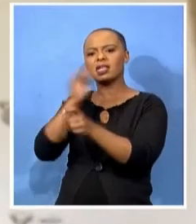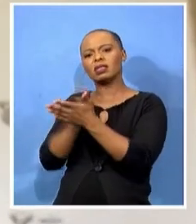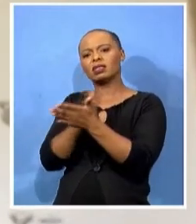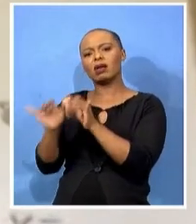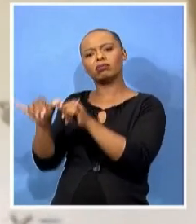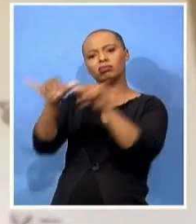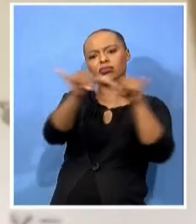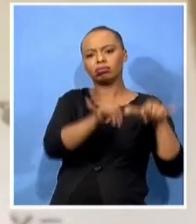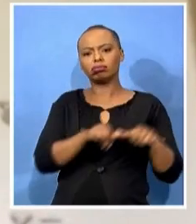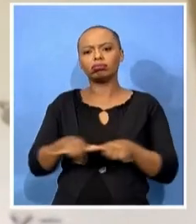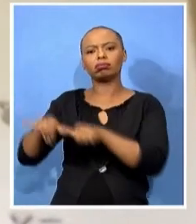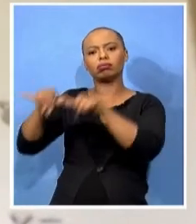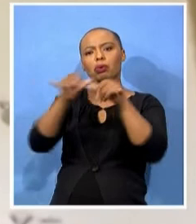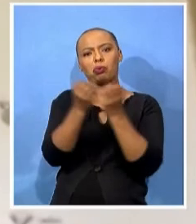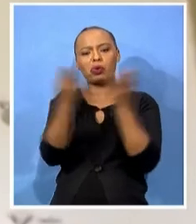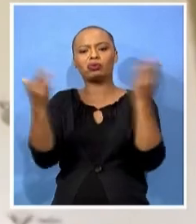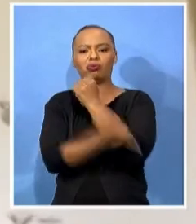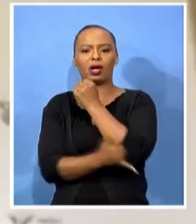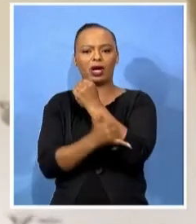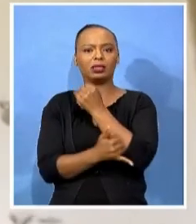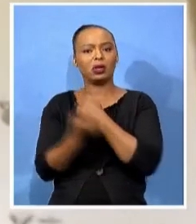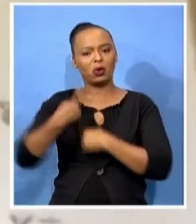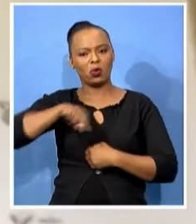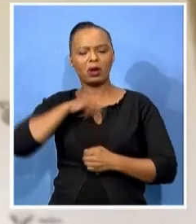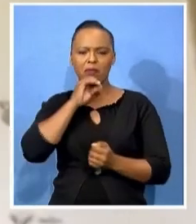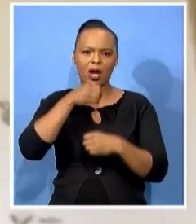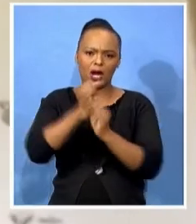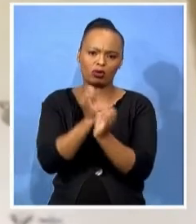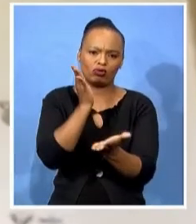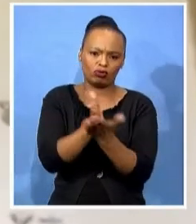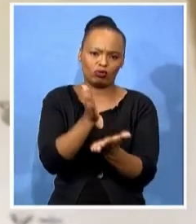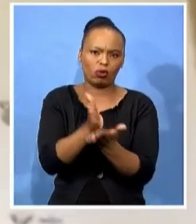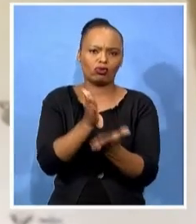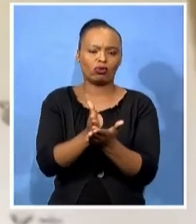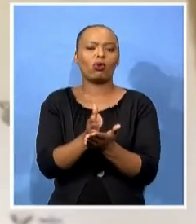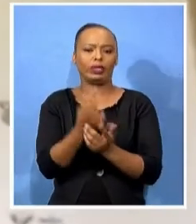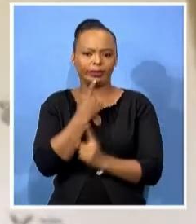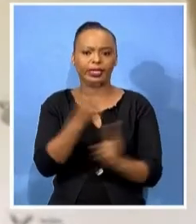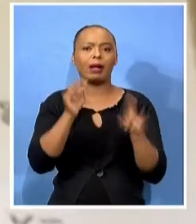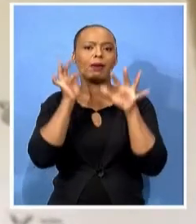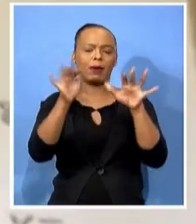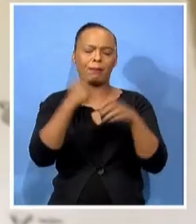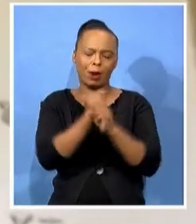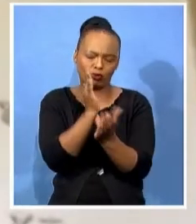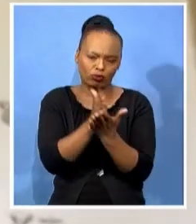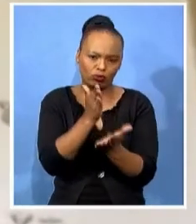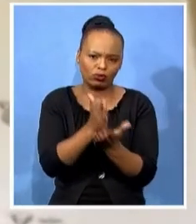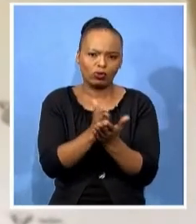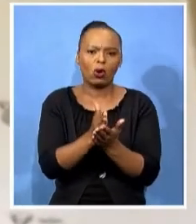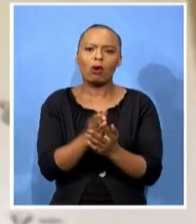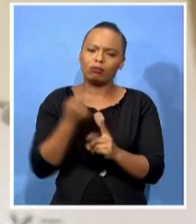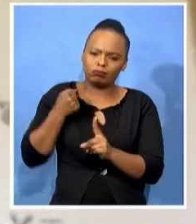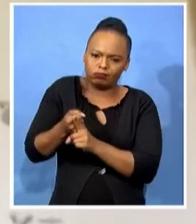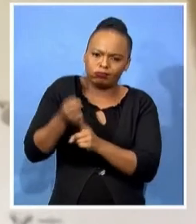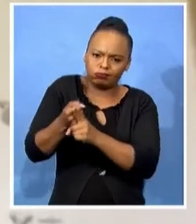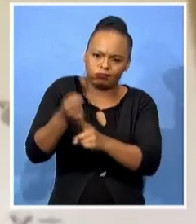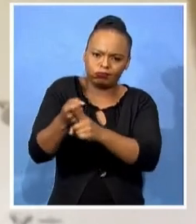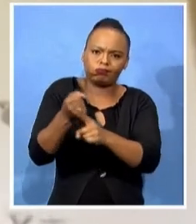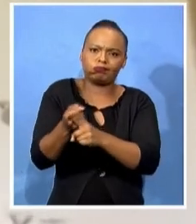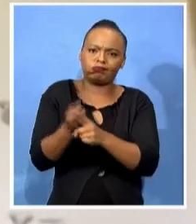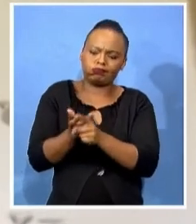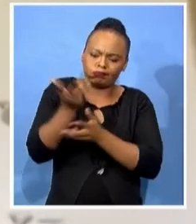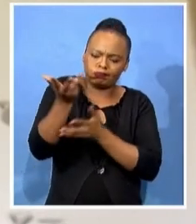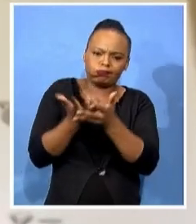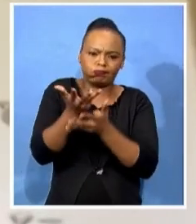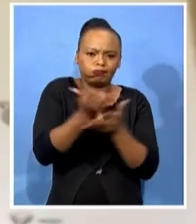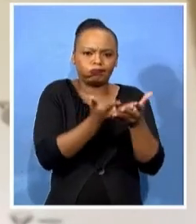assure the public that, in fact, we are all on course insofar as this matter is concerned. We have noted there's been quite a lot